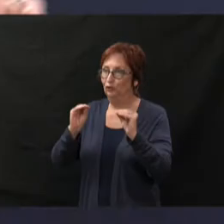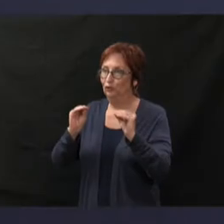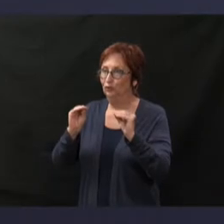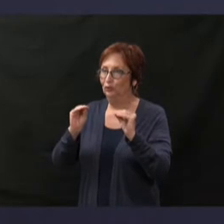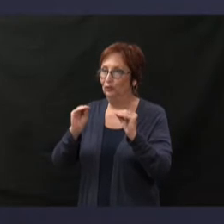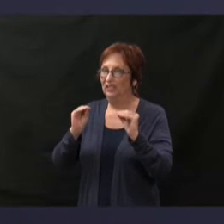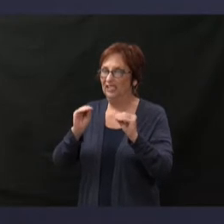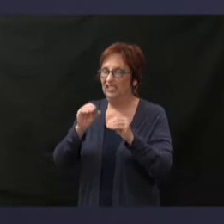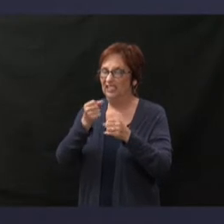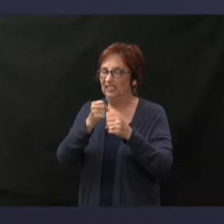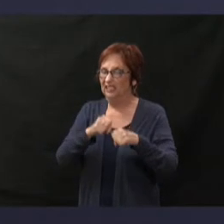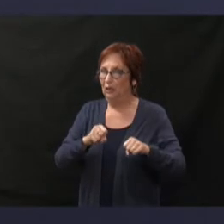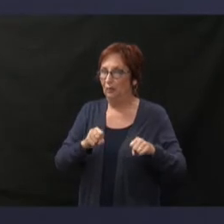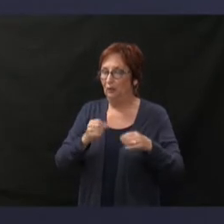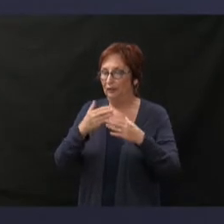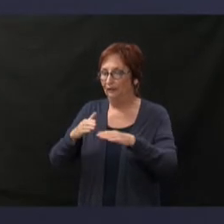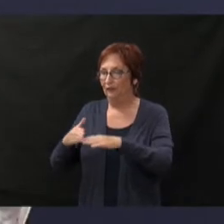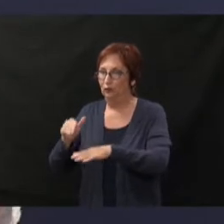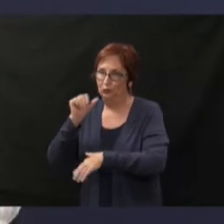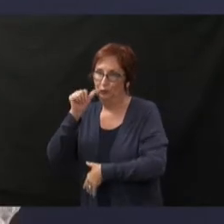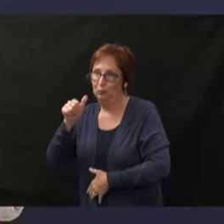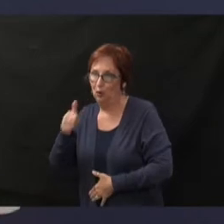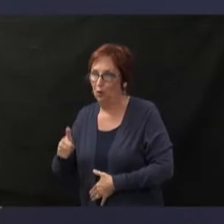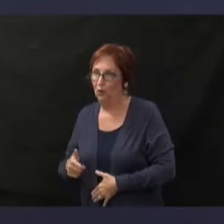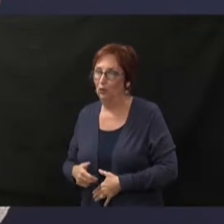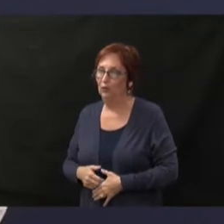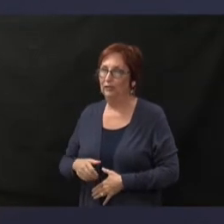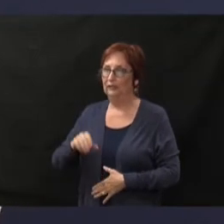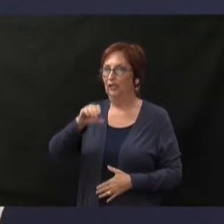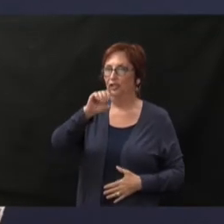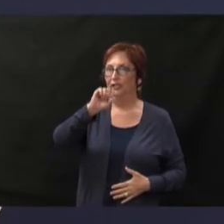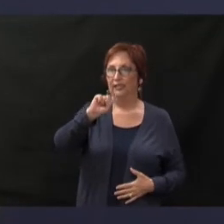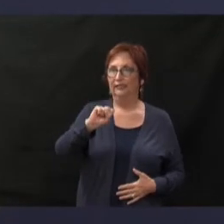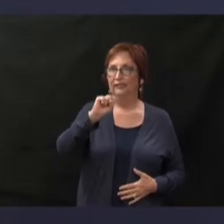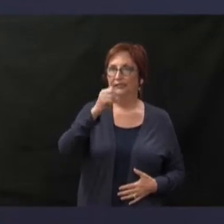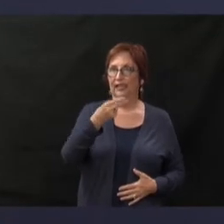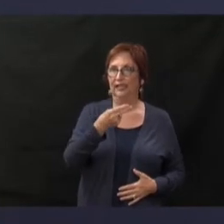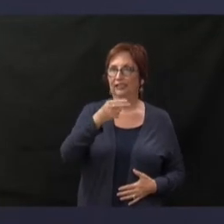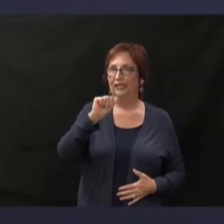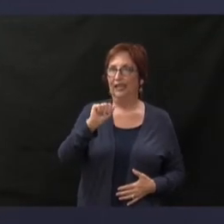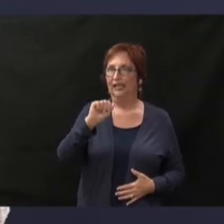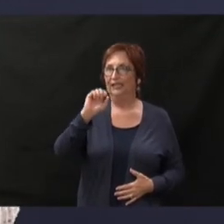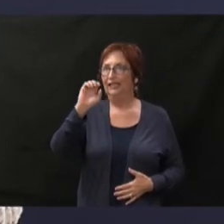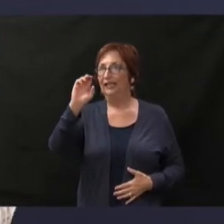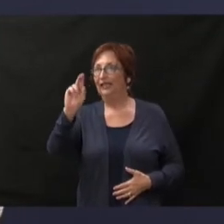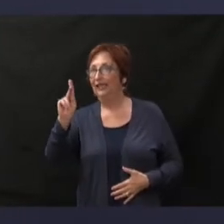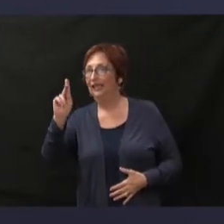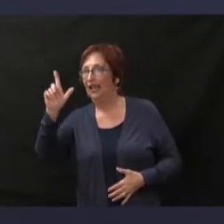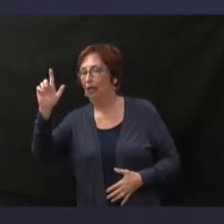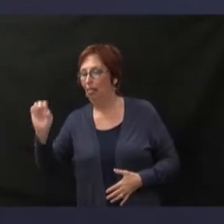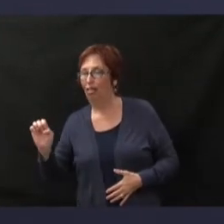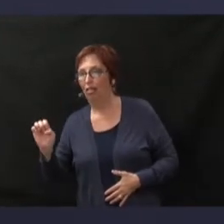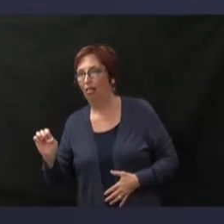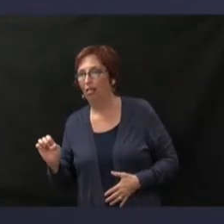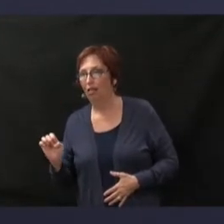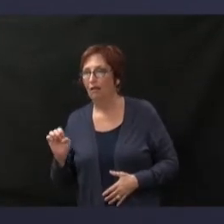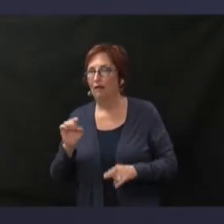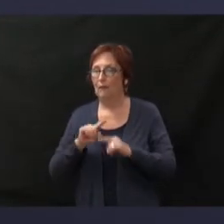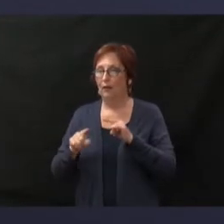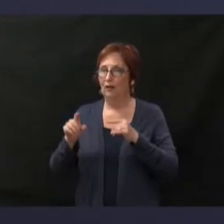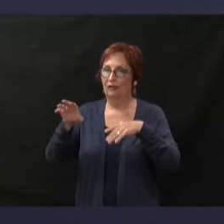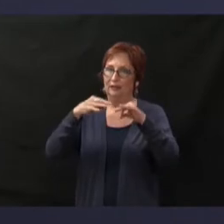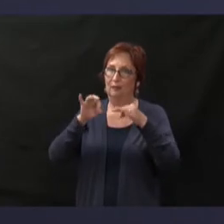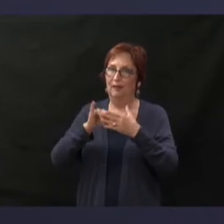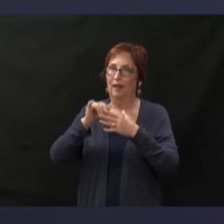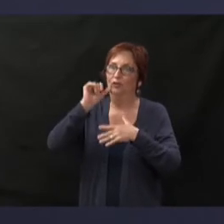We'll wait till tomorrow on that. It would actually be shakel, but I will explain that tomorrow on why it's shakel, okay?